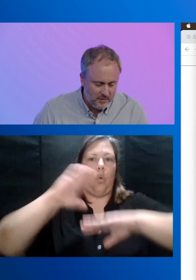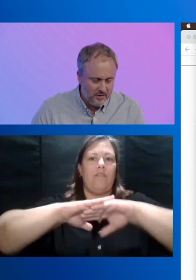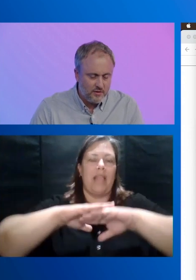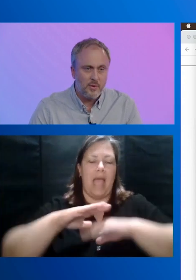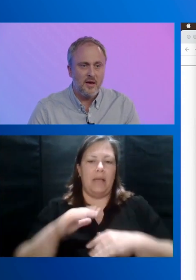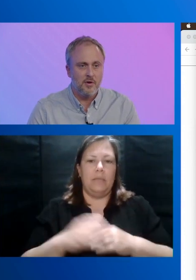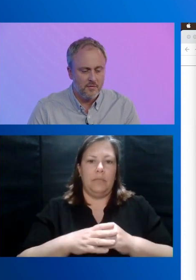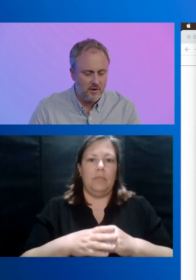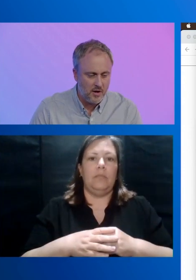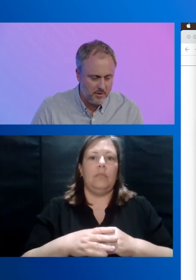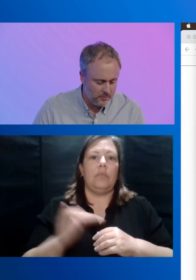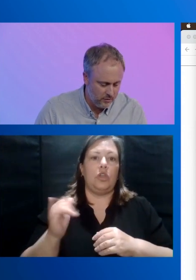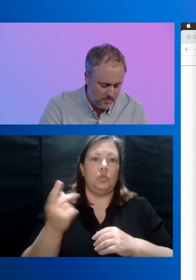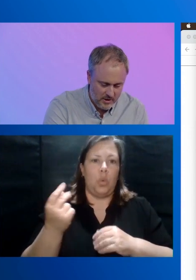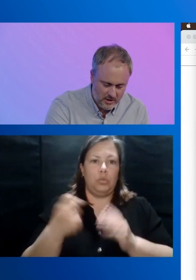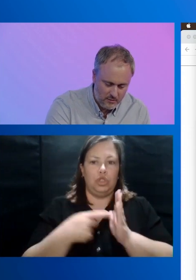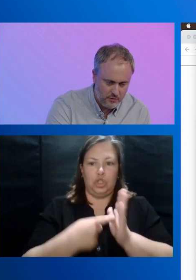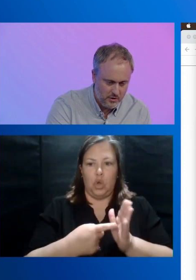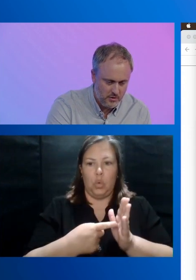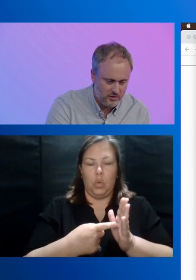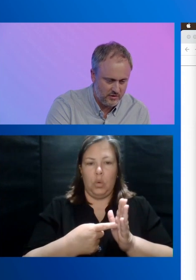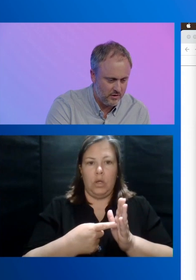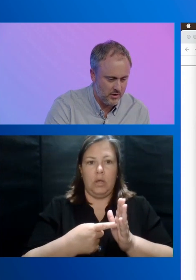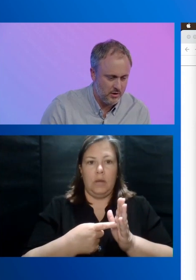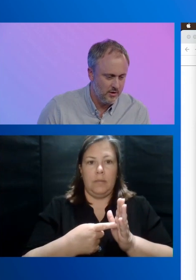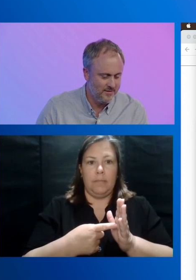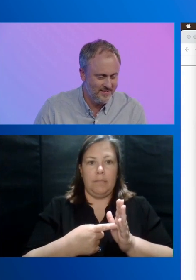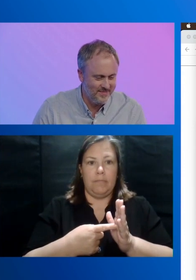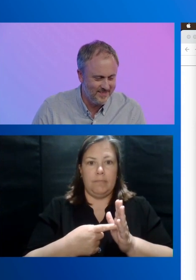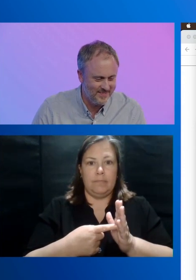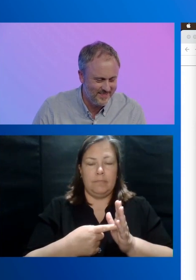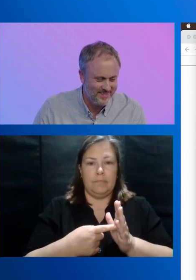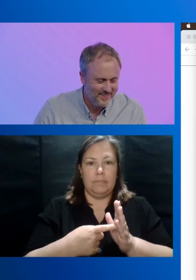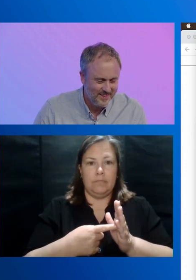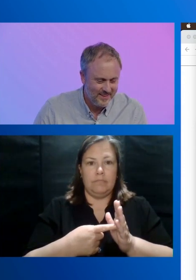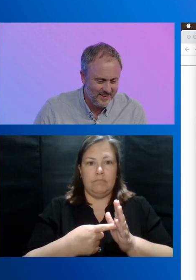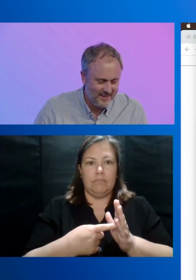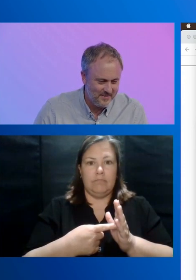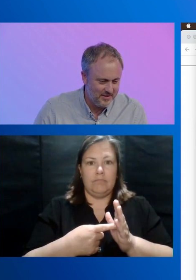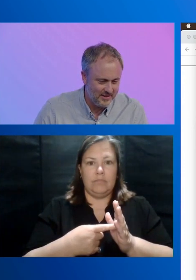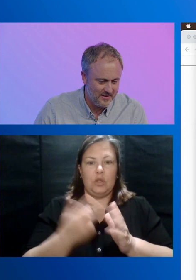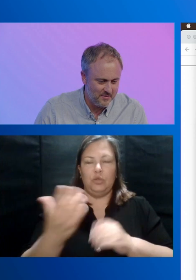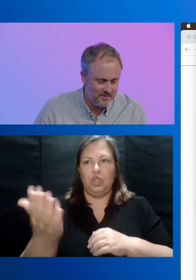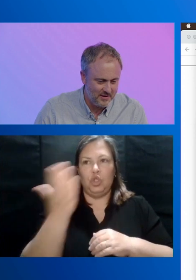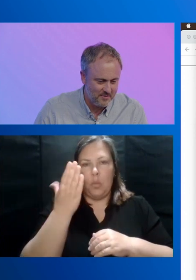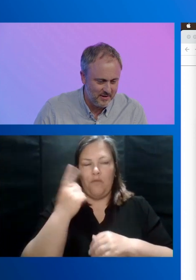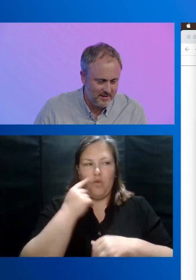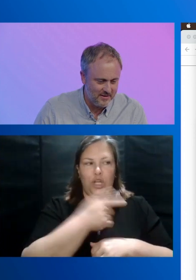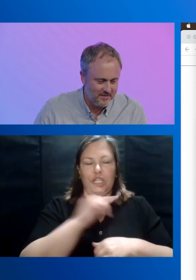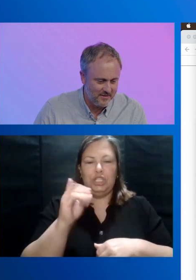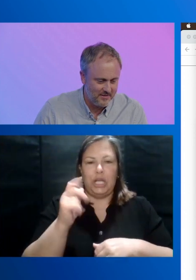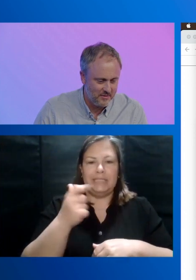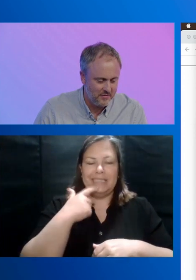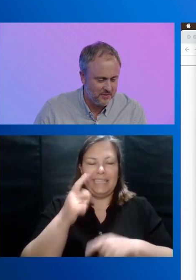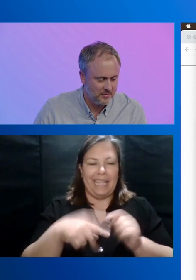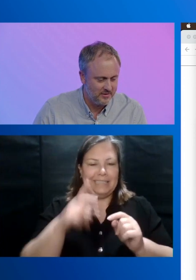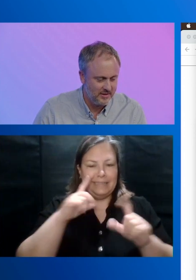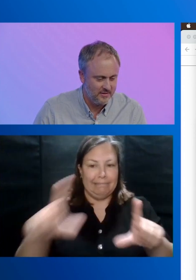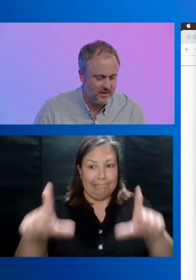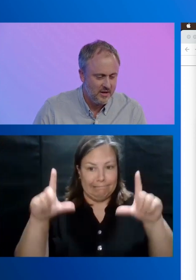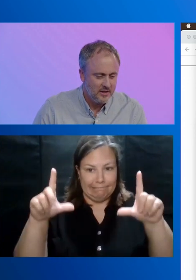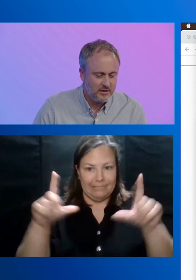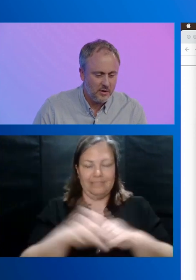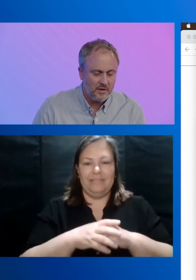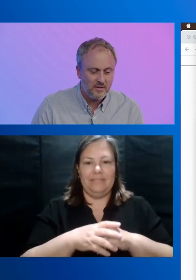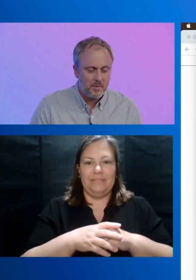show you in this, if we have enough time, and I'll zoom in here for you, Jessica. Let me shut this side bit down. Oh, it's so difficult to see,